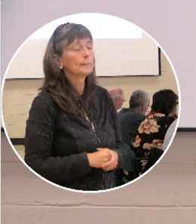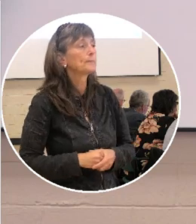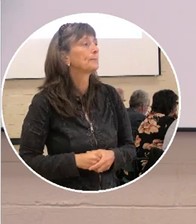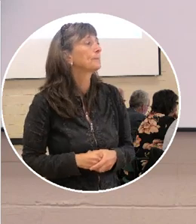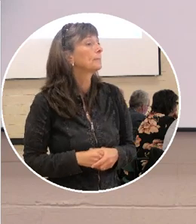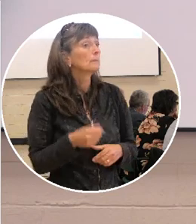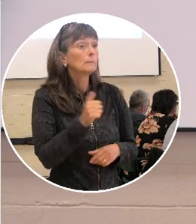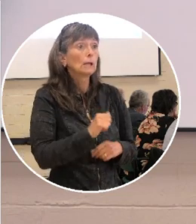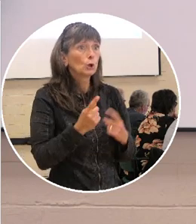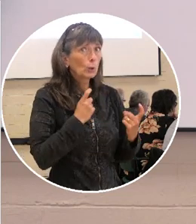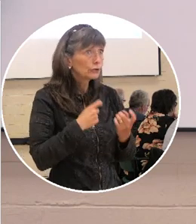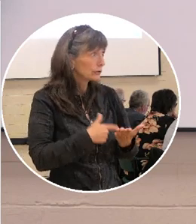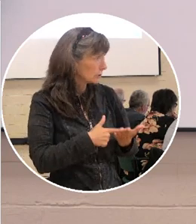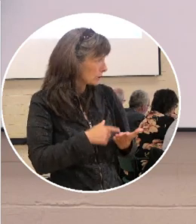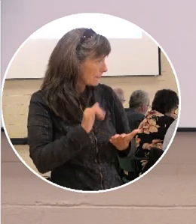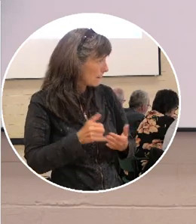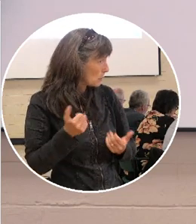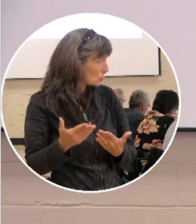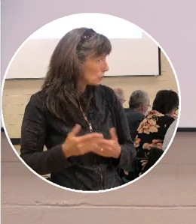Any questions, discussion?